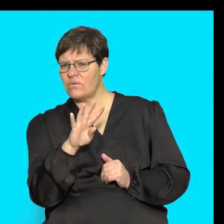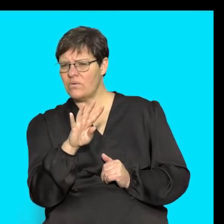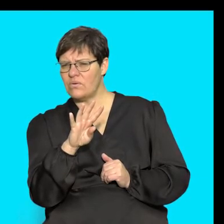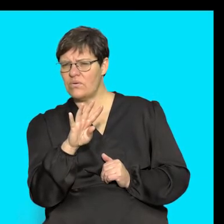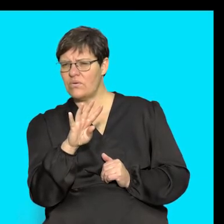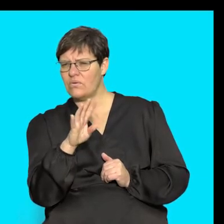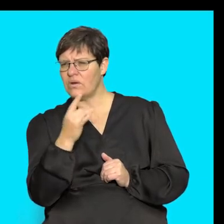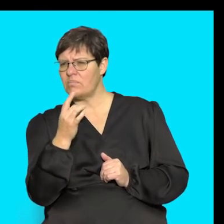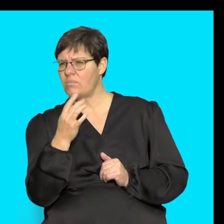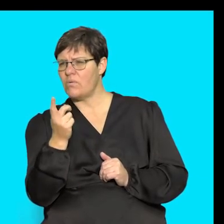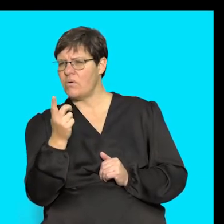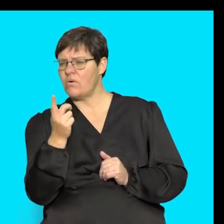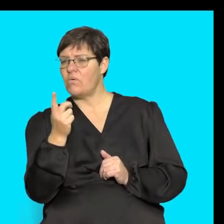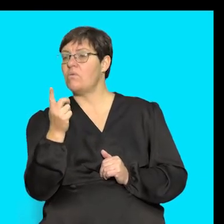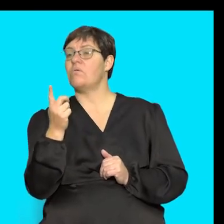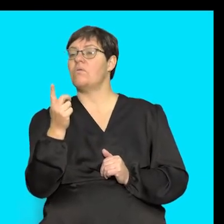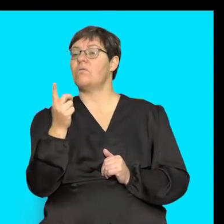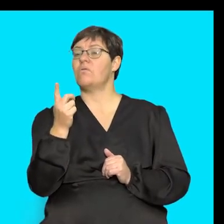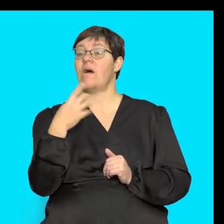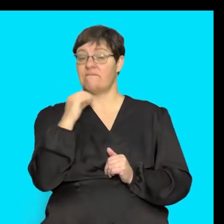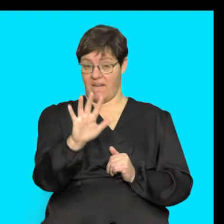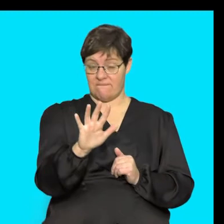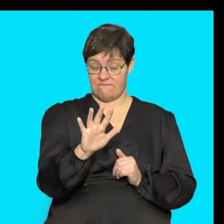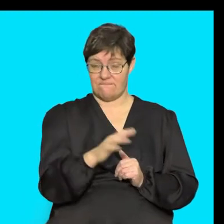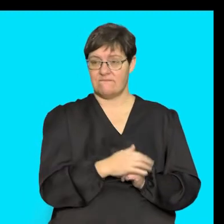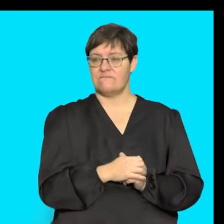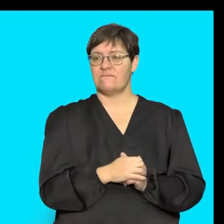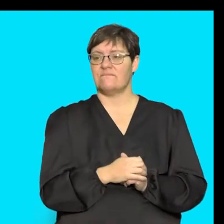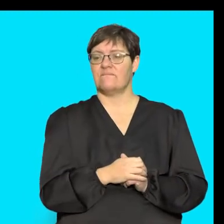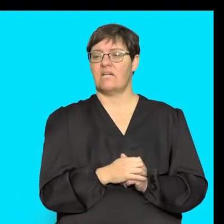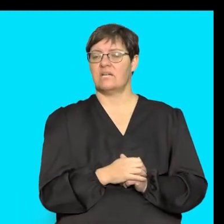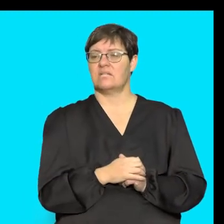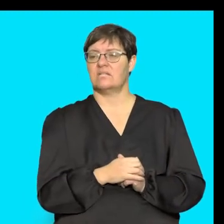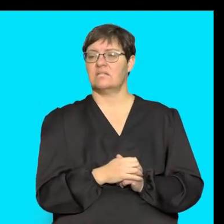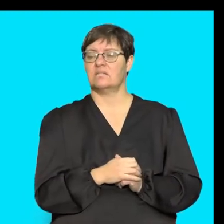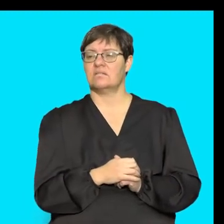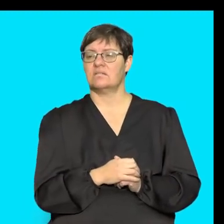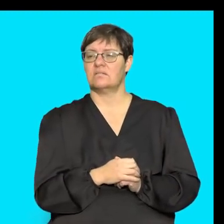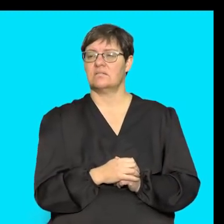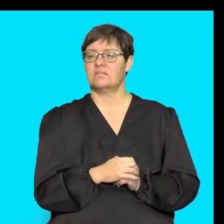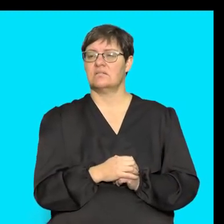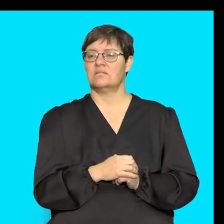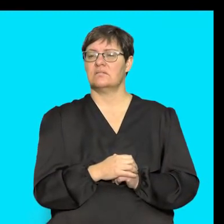we need another one. So we actually had 5. Okay, let's see.